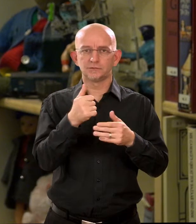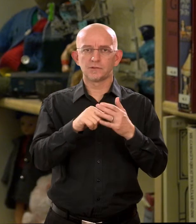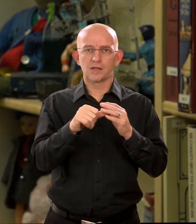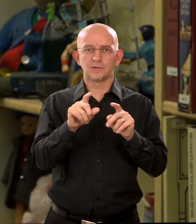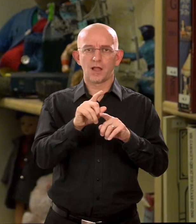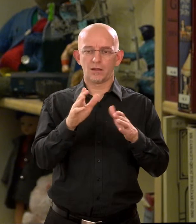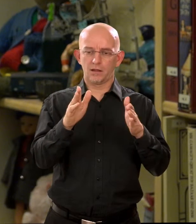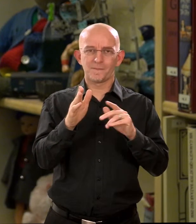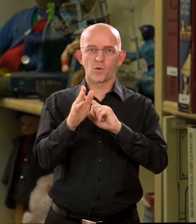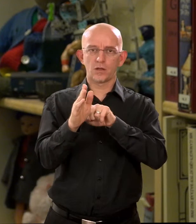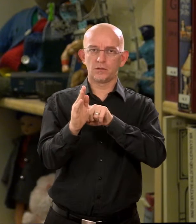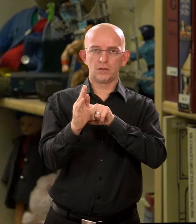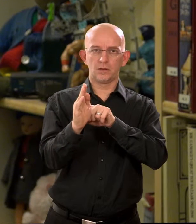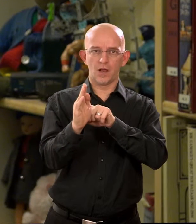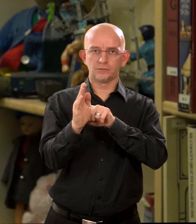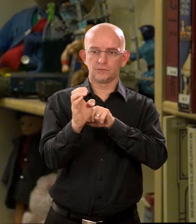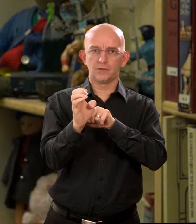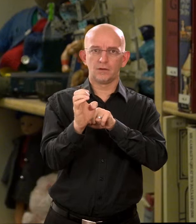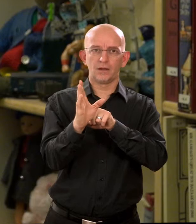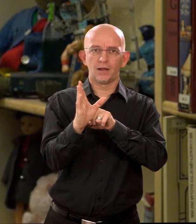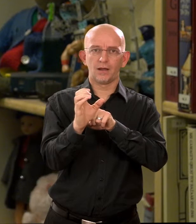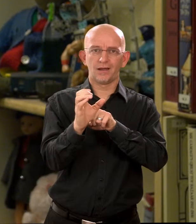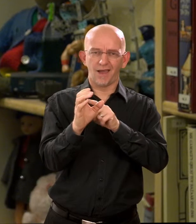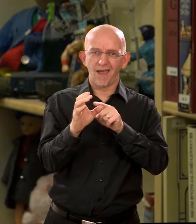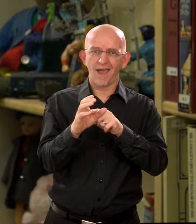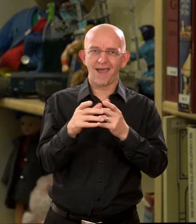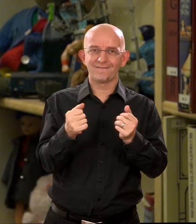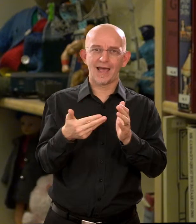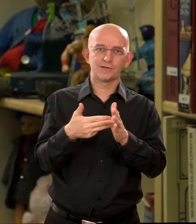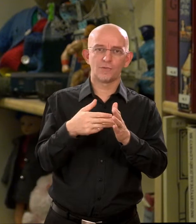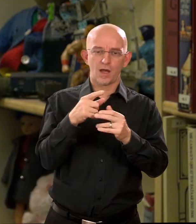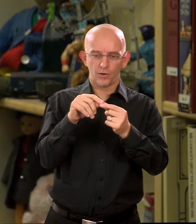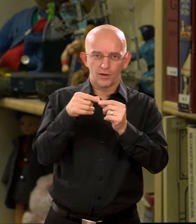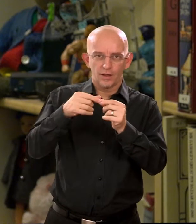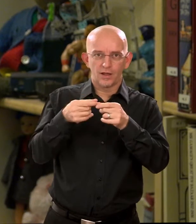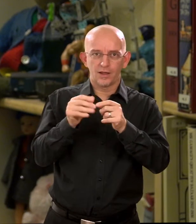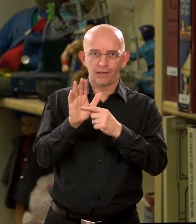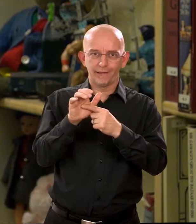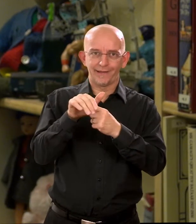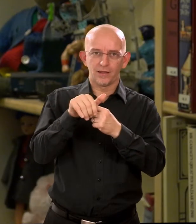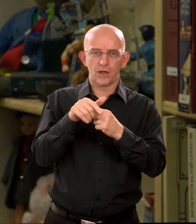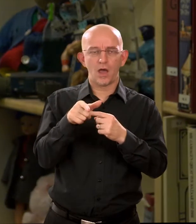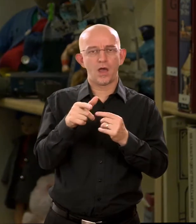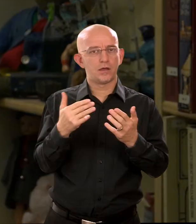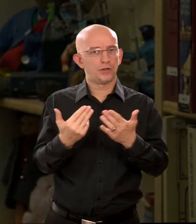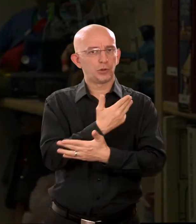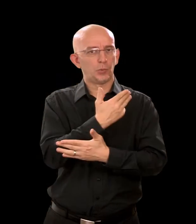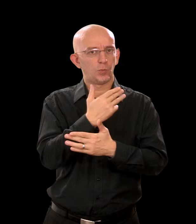changed in the early 70s to gripping hands, so they were had more utility. That was quite an